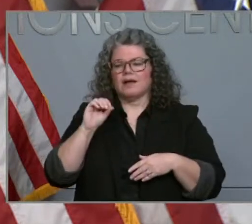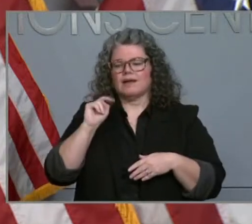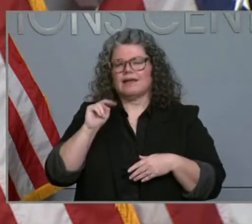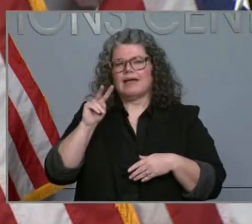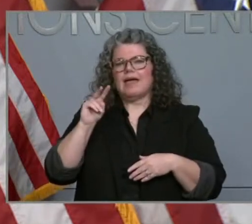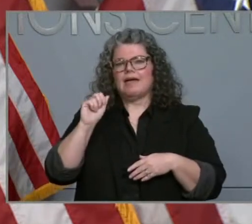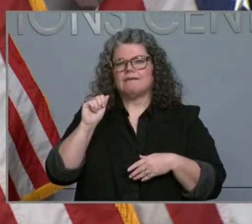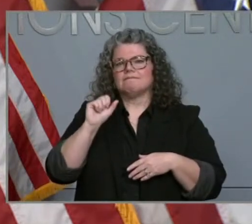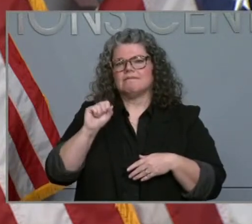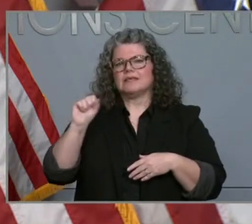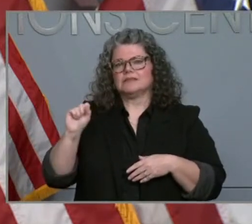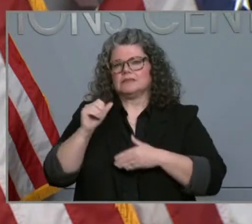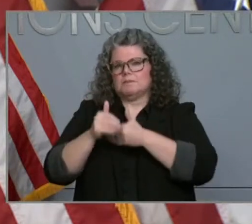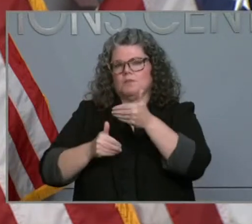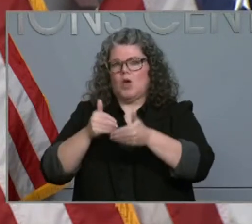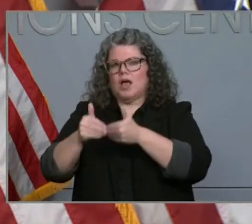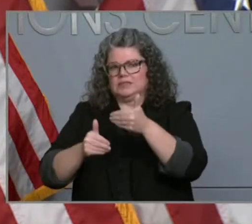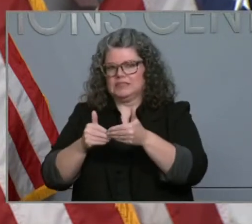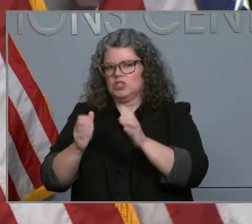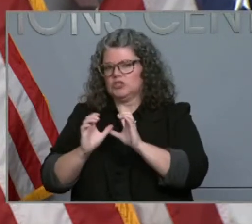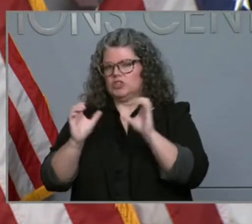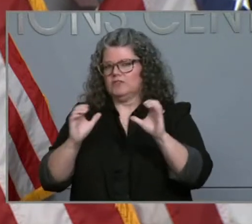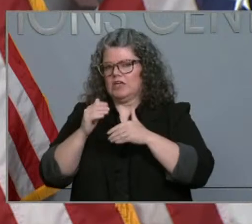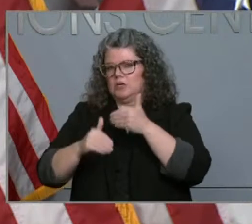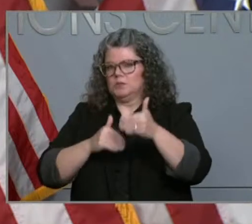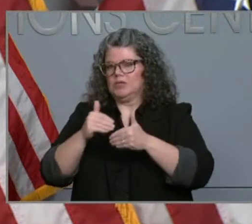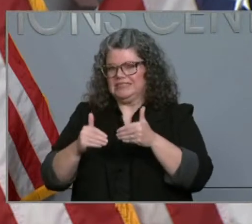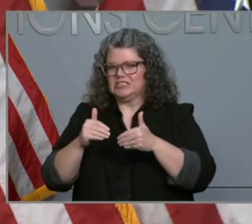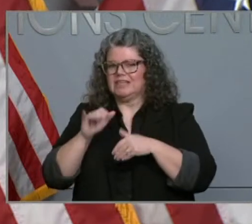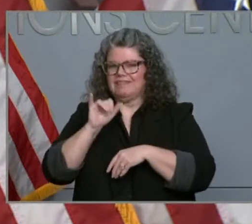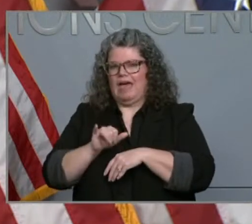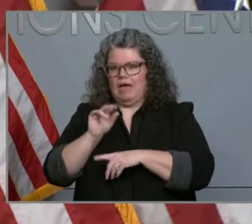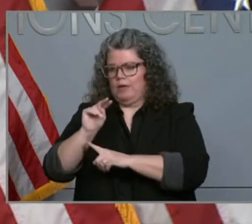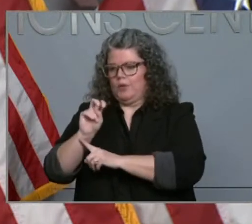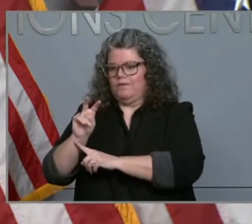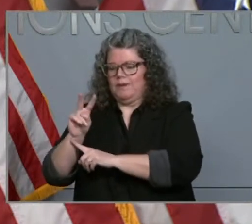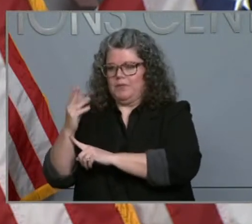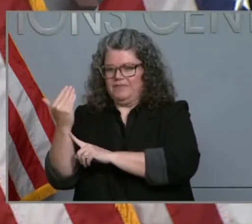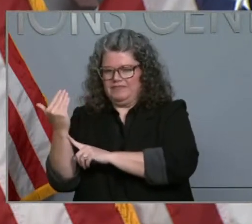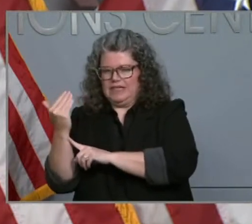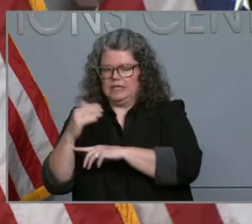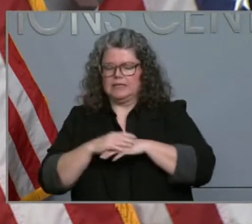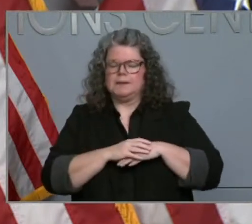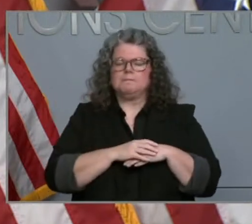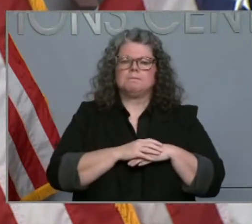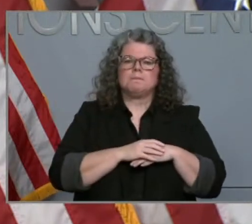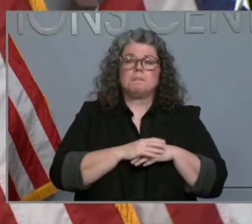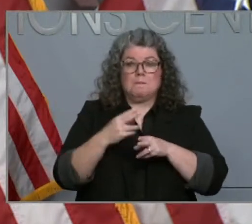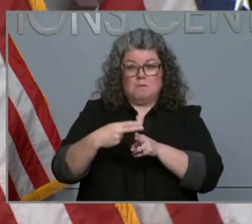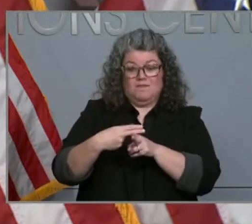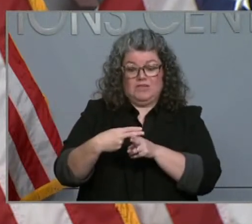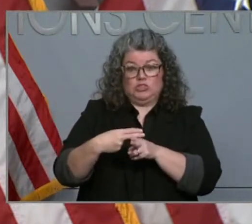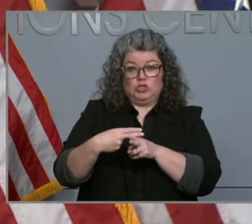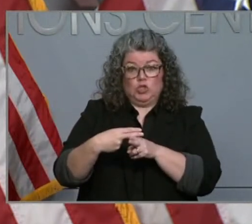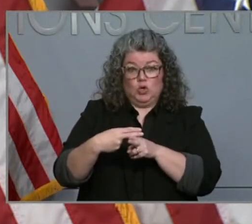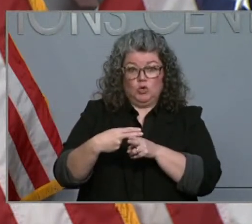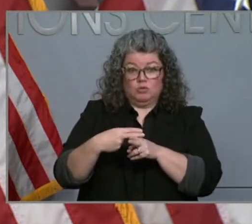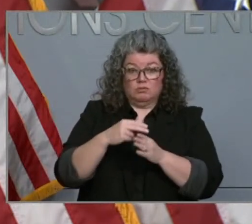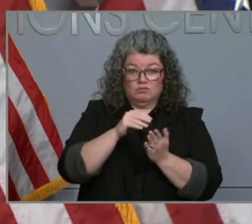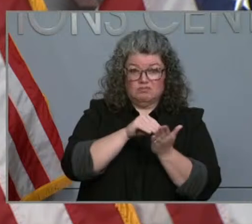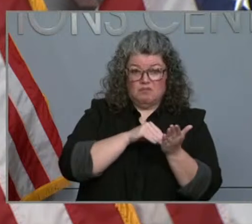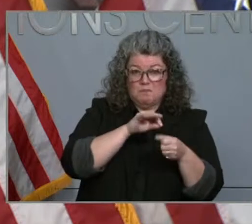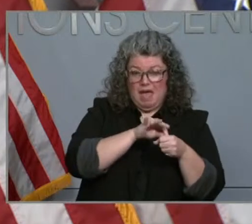the certification meeting that the county boards will hold on November 15th. The provisional ballots, the counties will